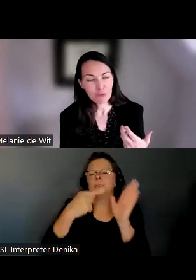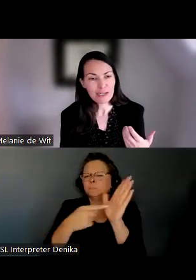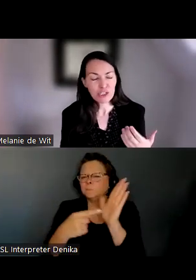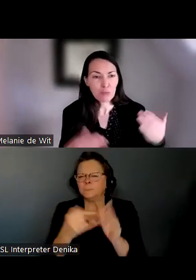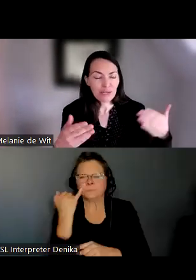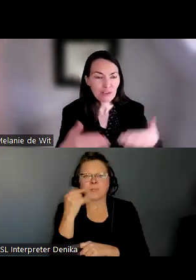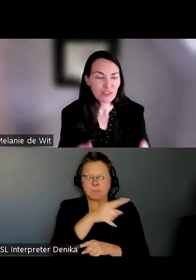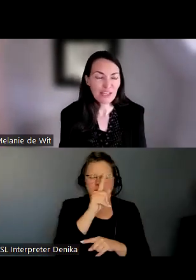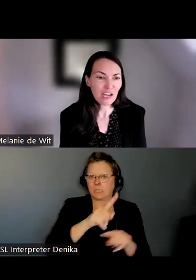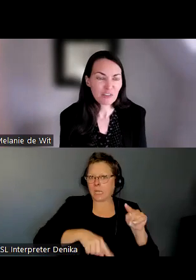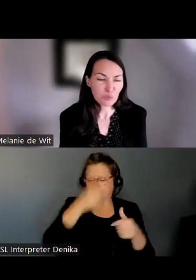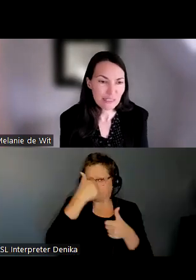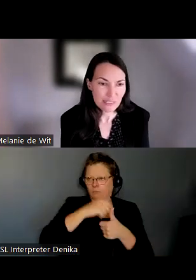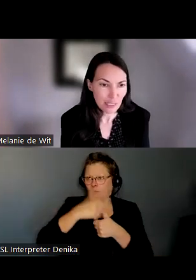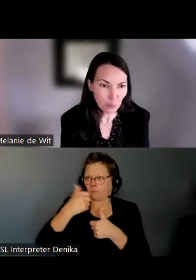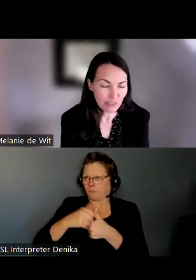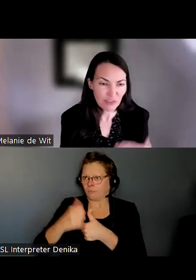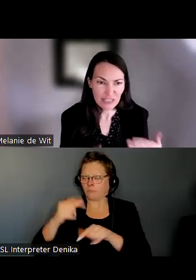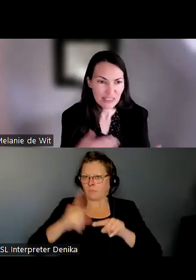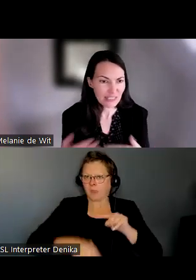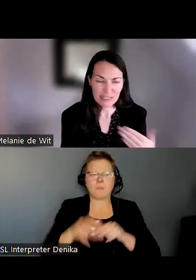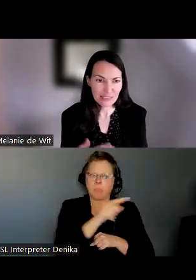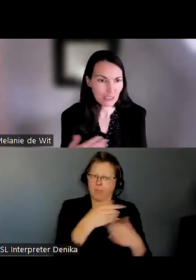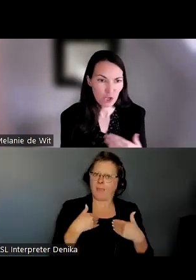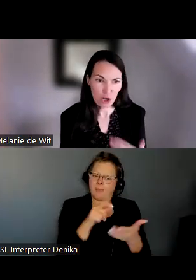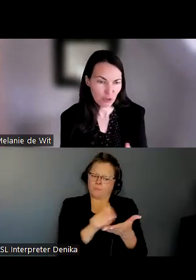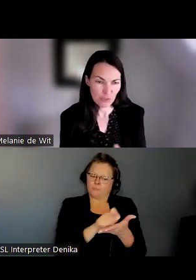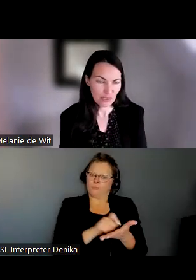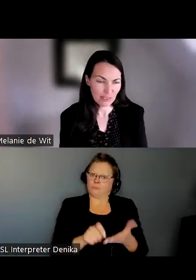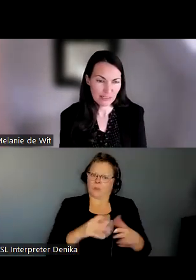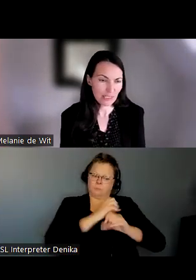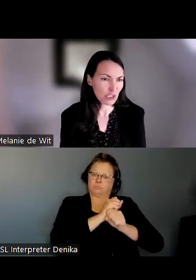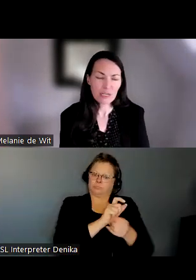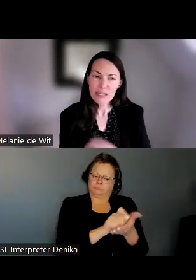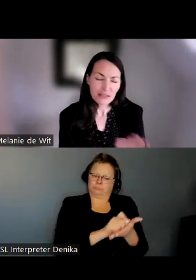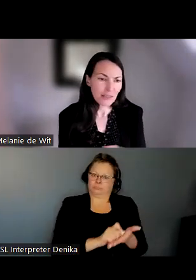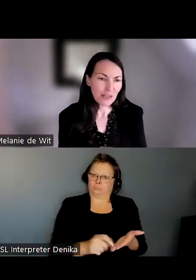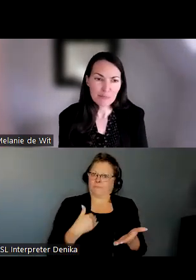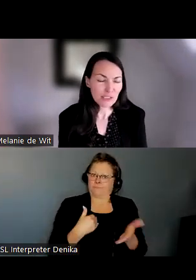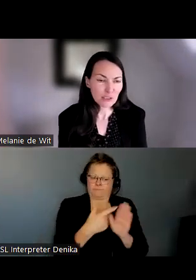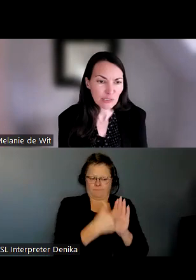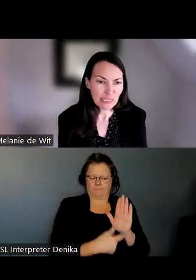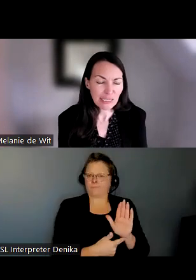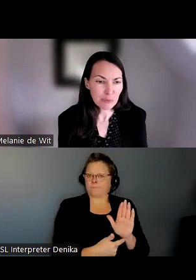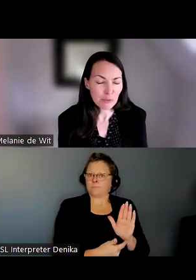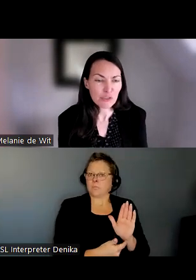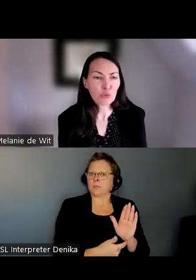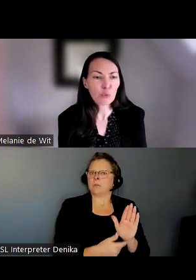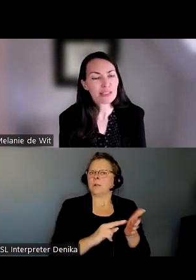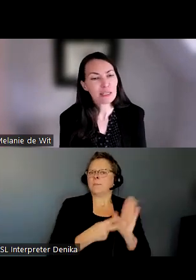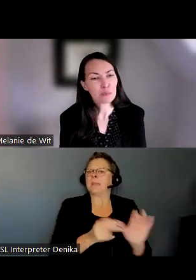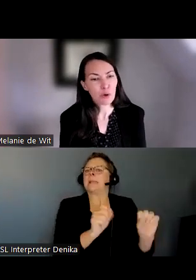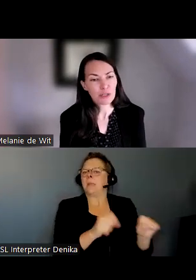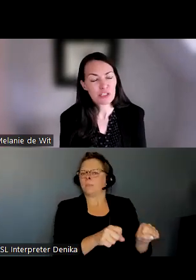retain information, but if they have a written summary of things, they can still talk through a decision, then they're absolutely capable.